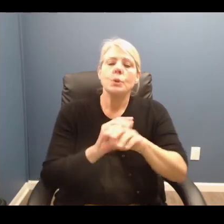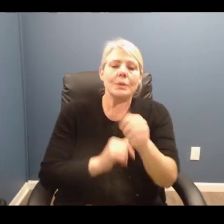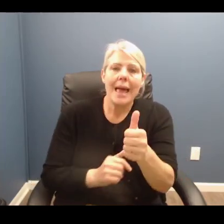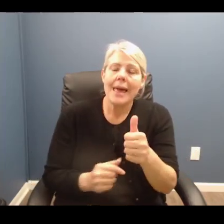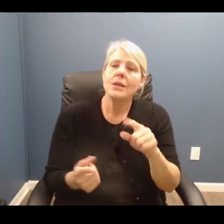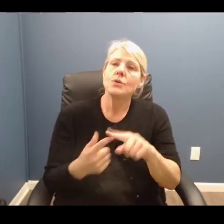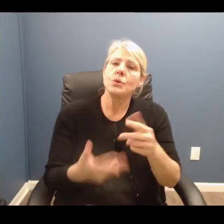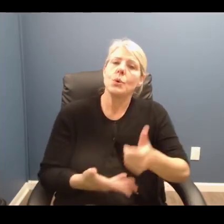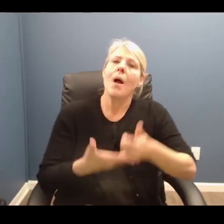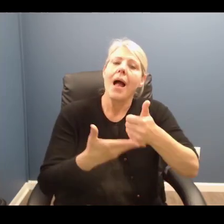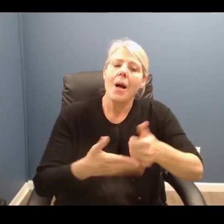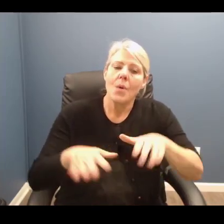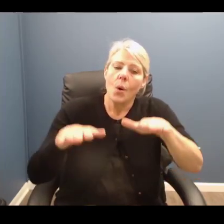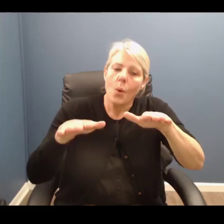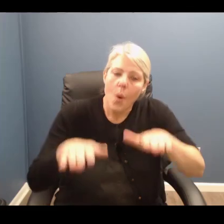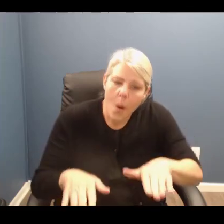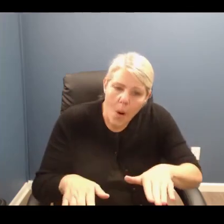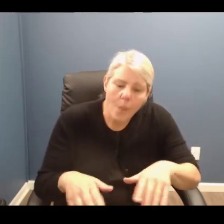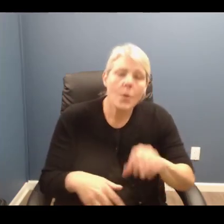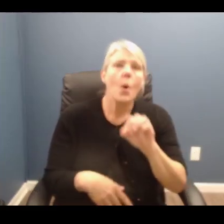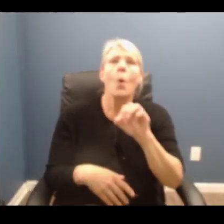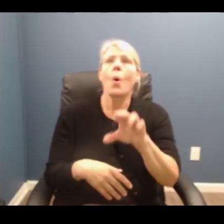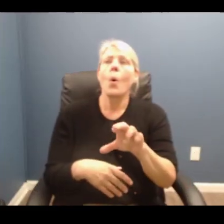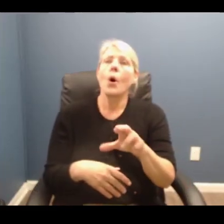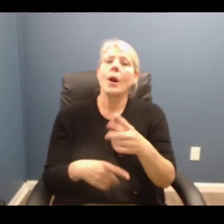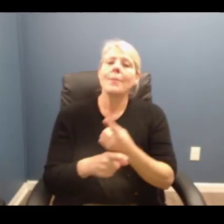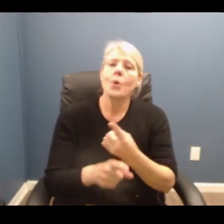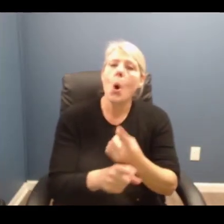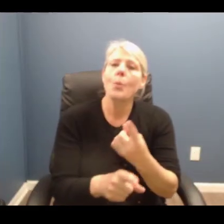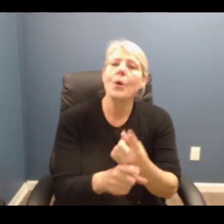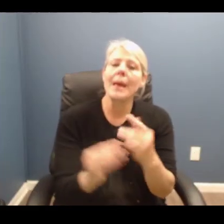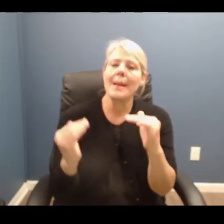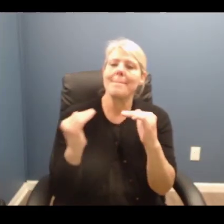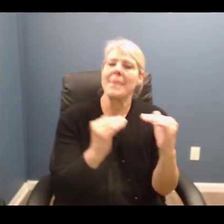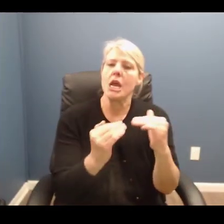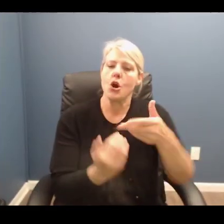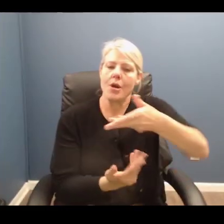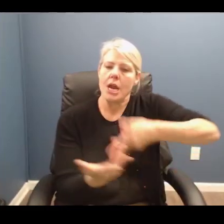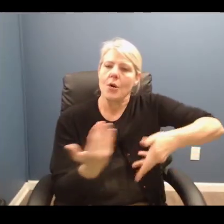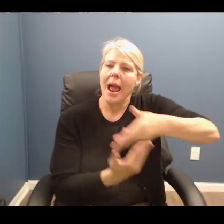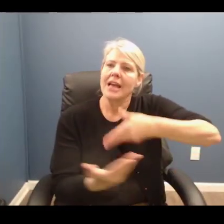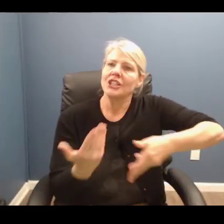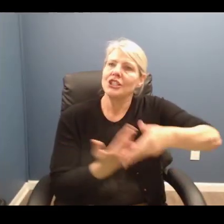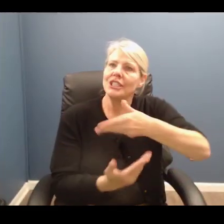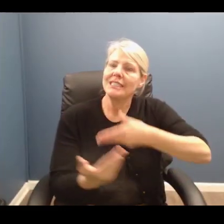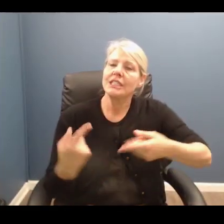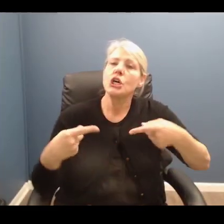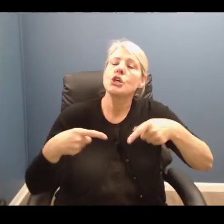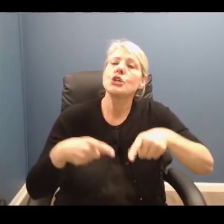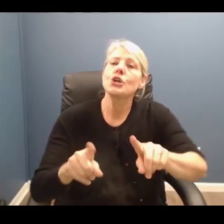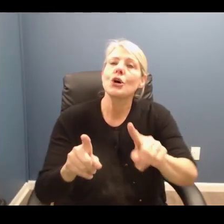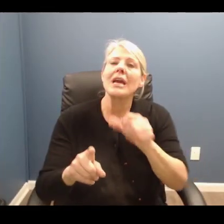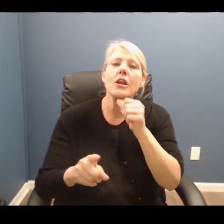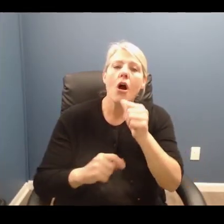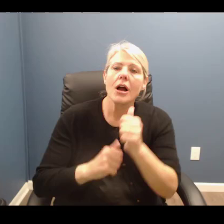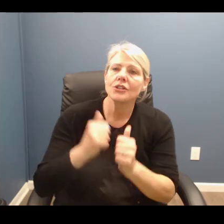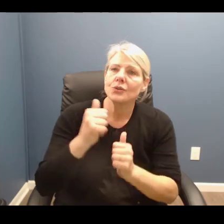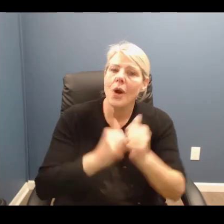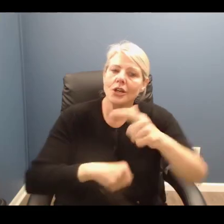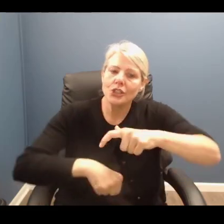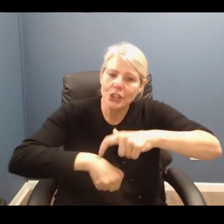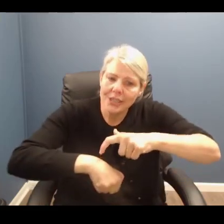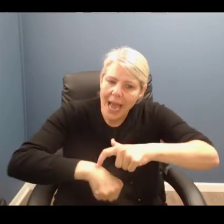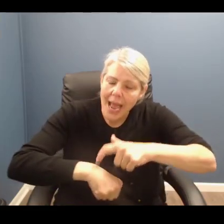appropriate behaviors with social interaction during unstructured times, such as initiating or responding to peer interactions